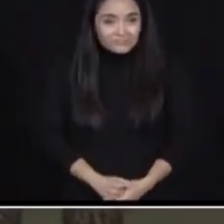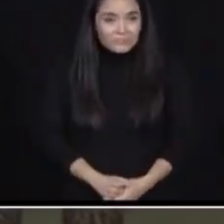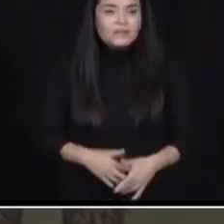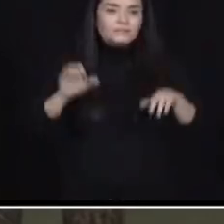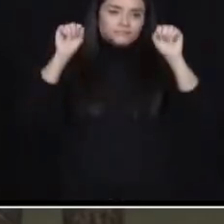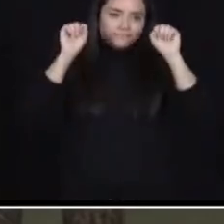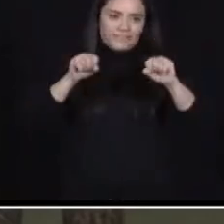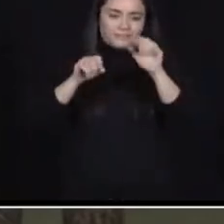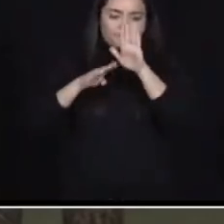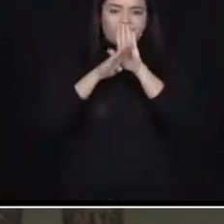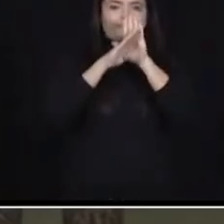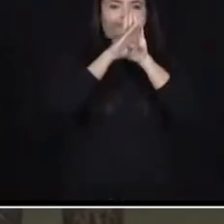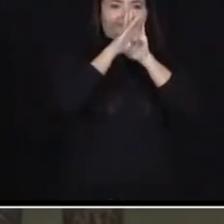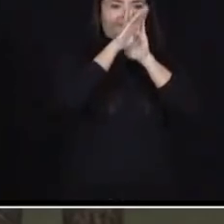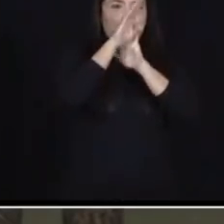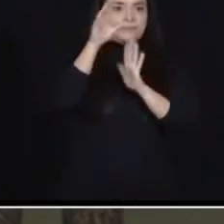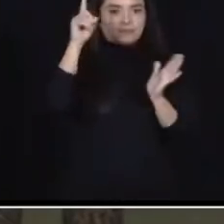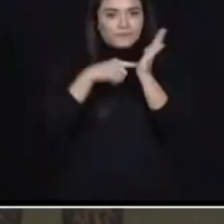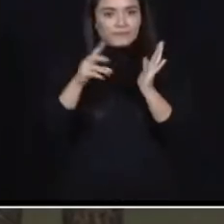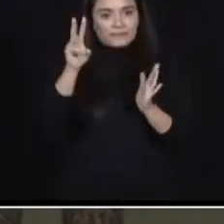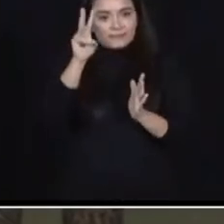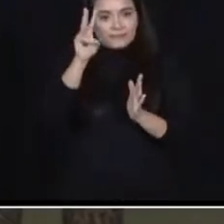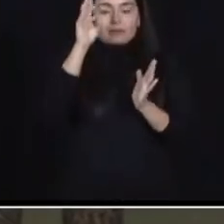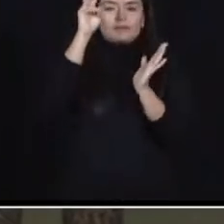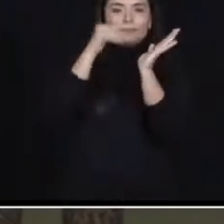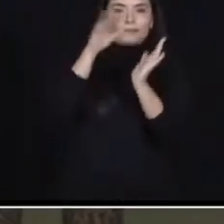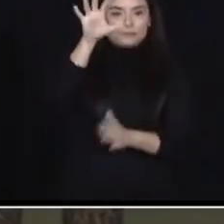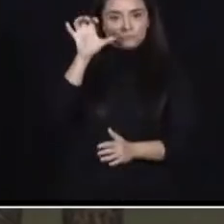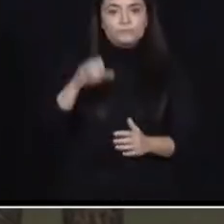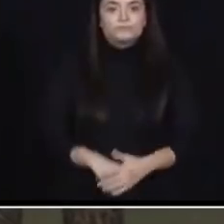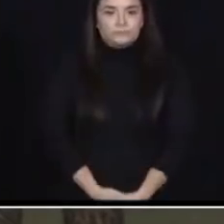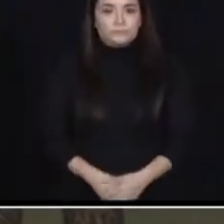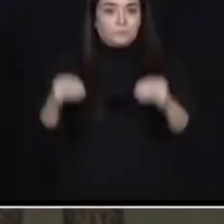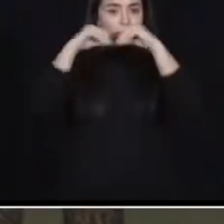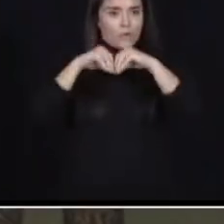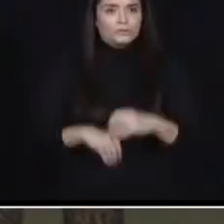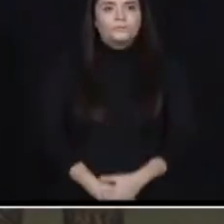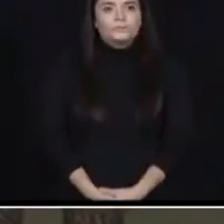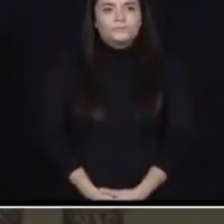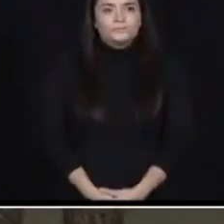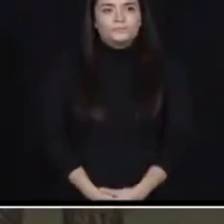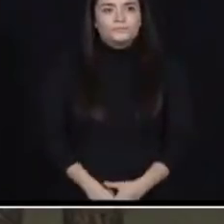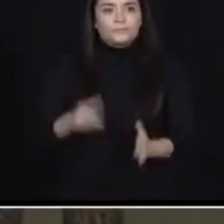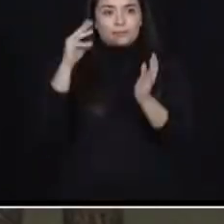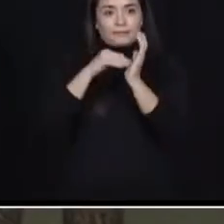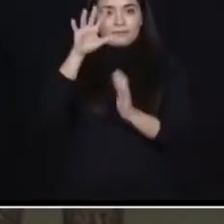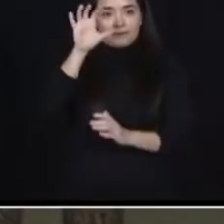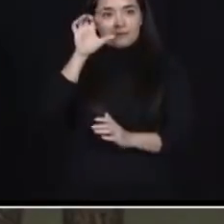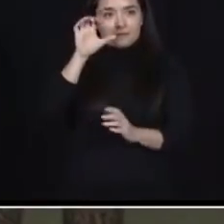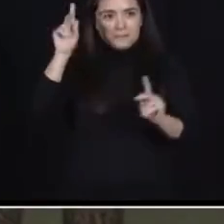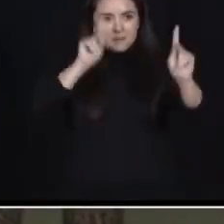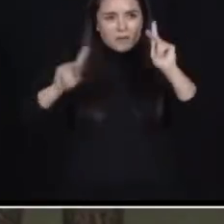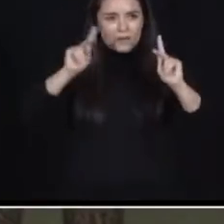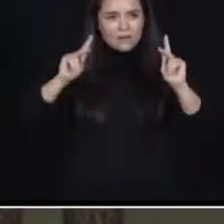for 6,500 new cases per day. That's 6,500 more people who will catch this awful